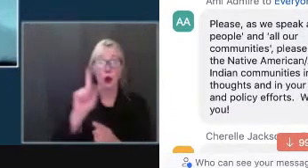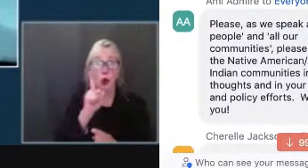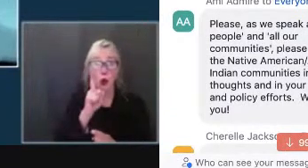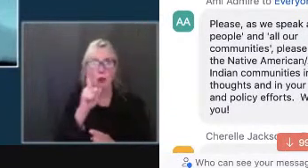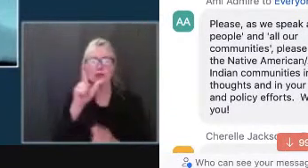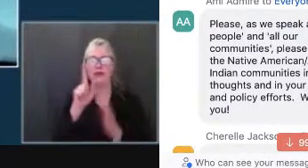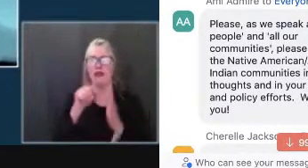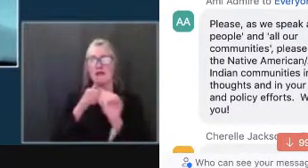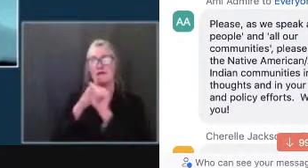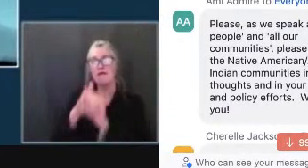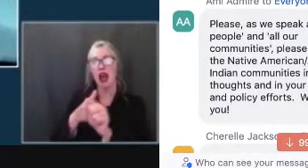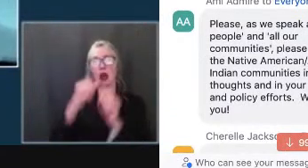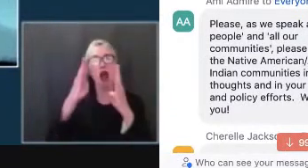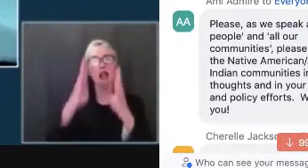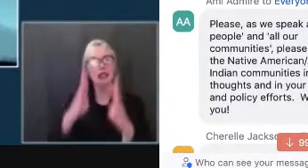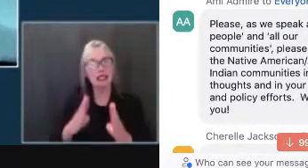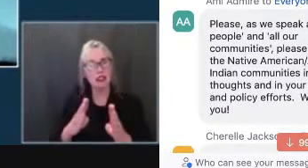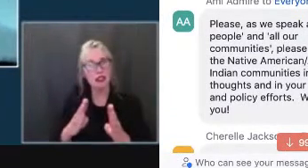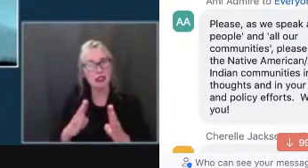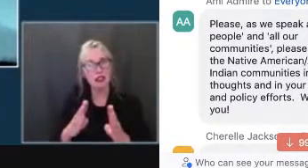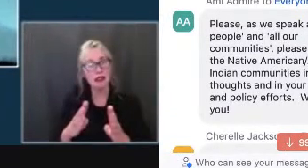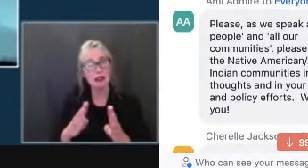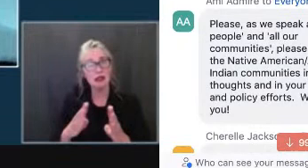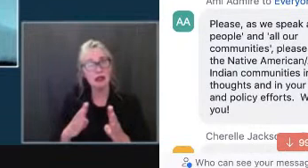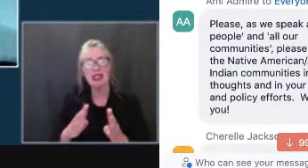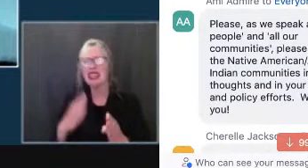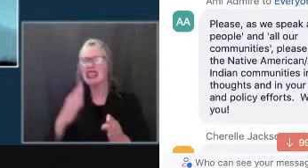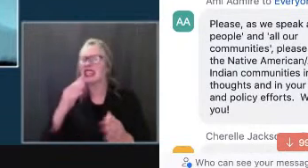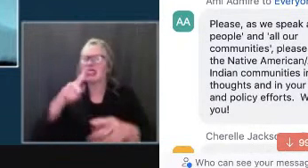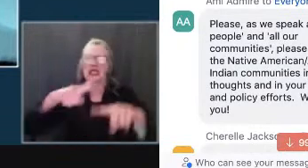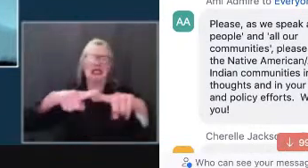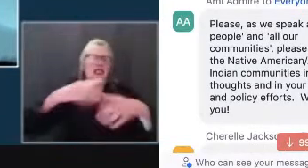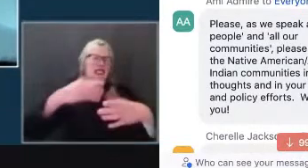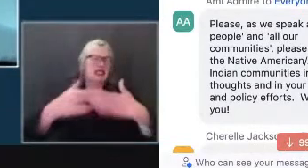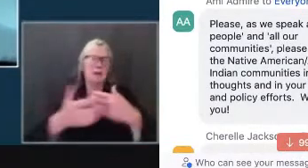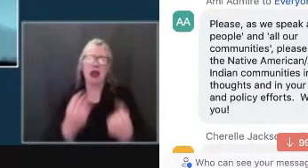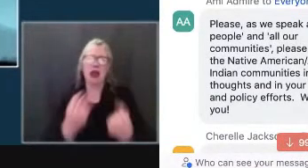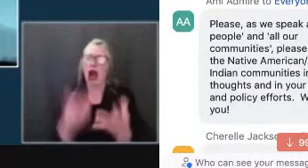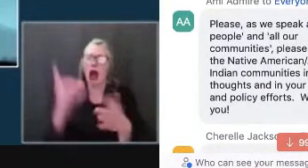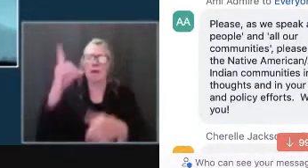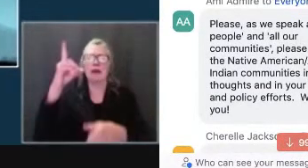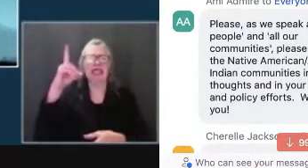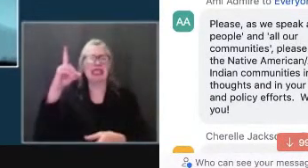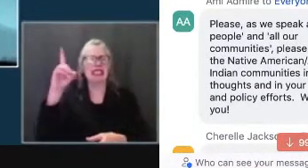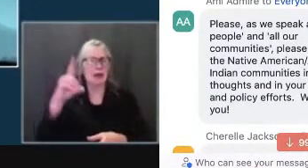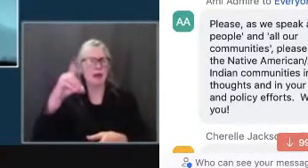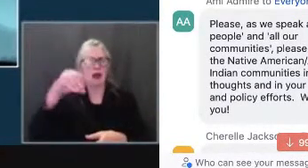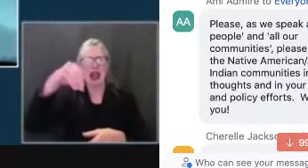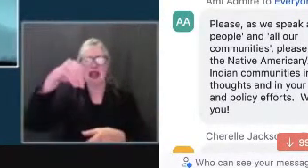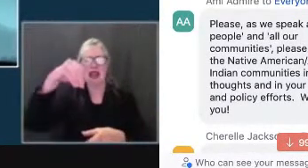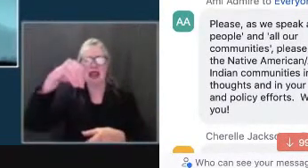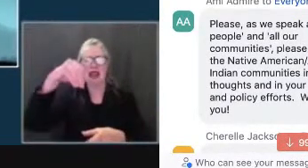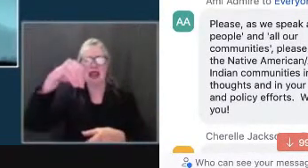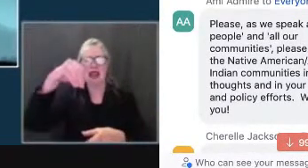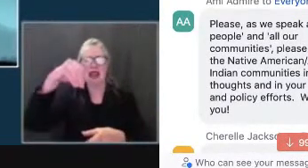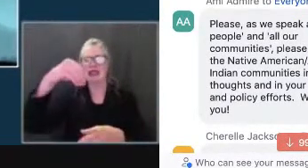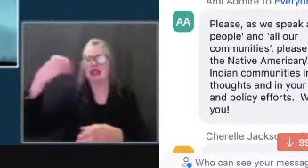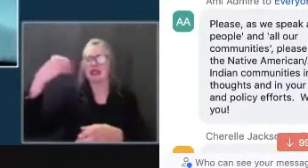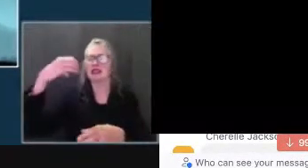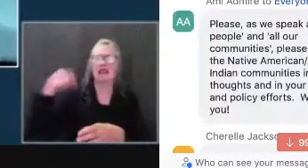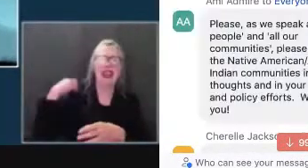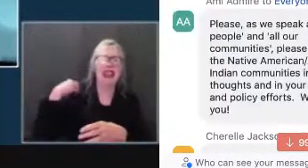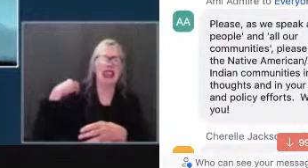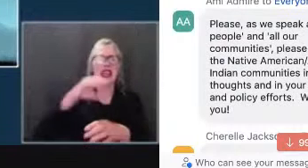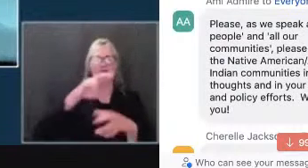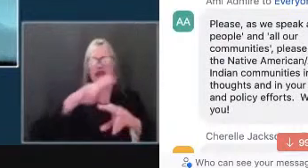to measure our success as a party, not by how many Democrats we have in office, but what we and our leaders are